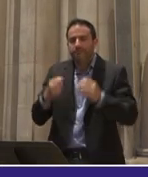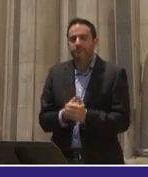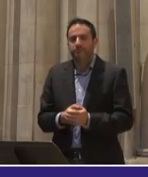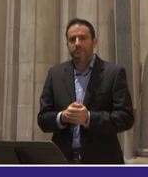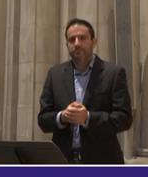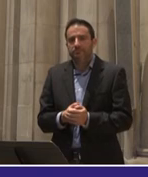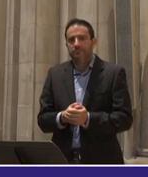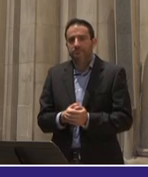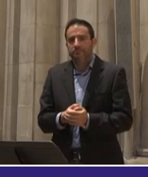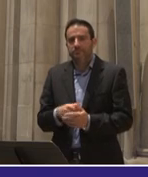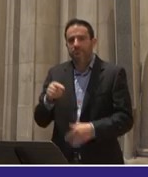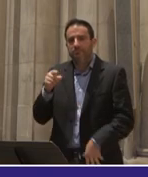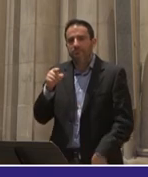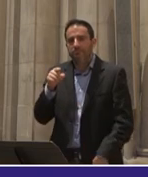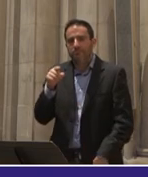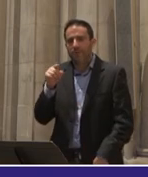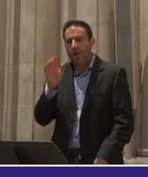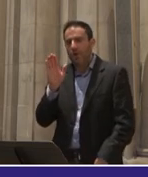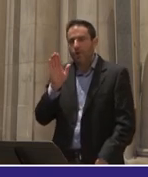your life.